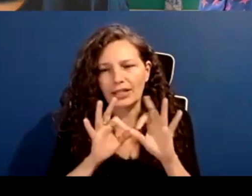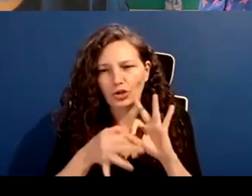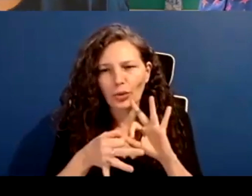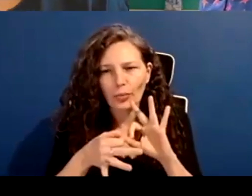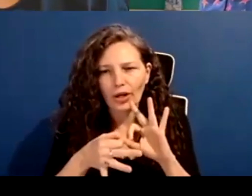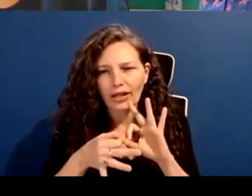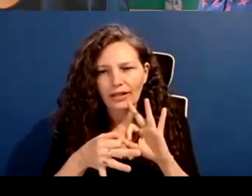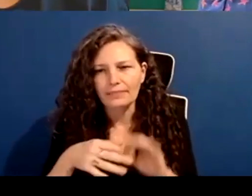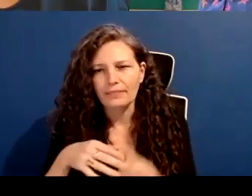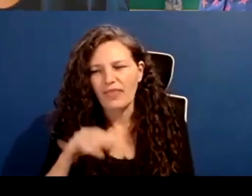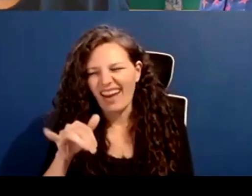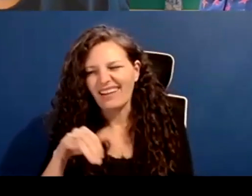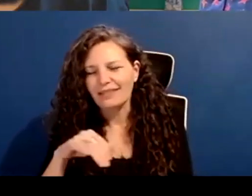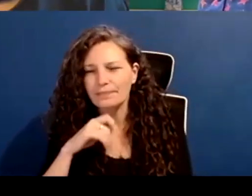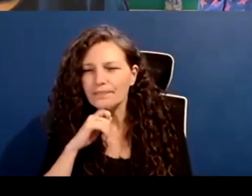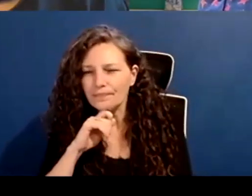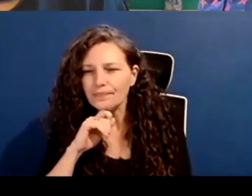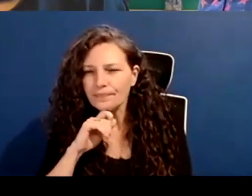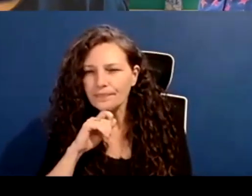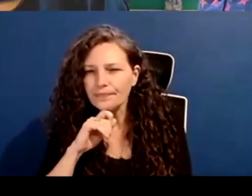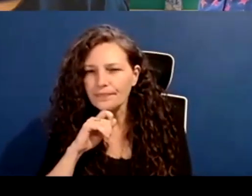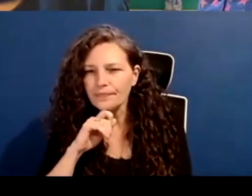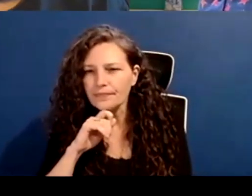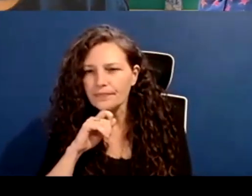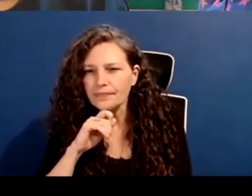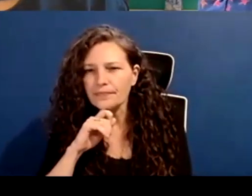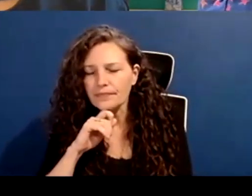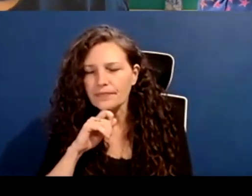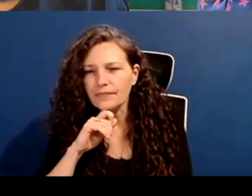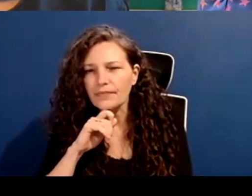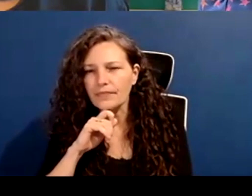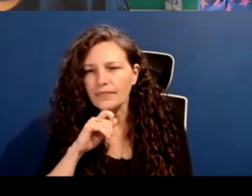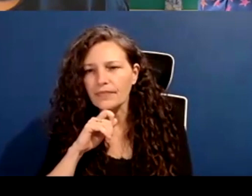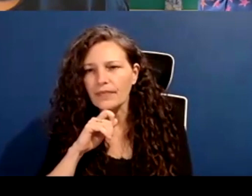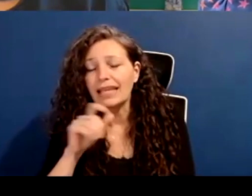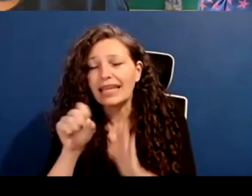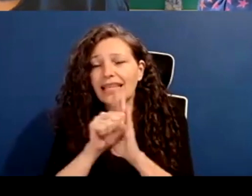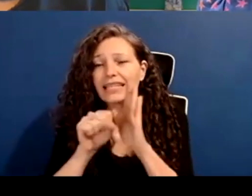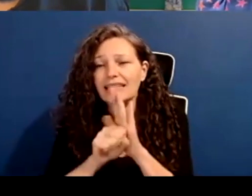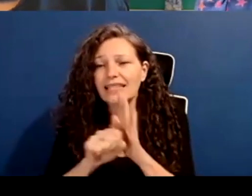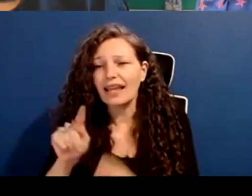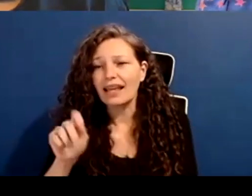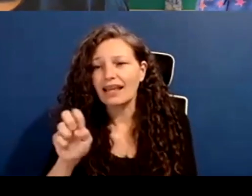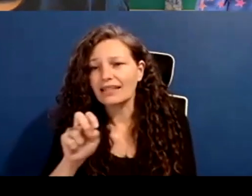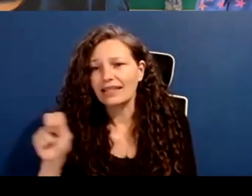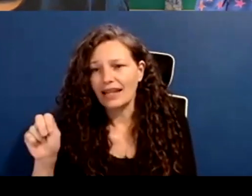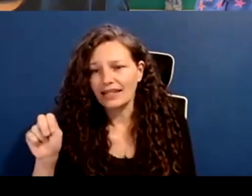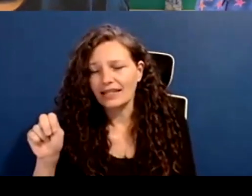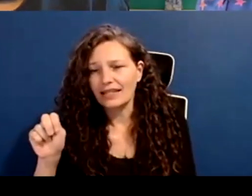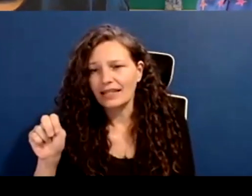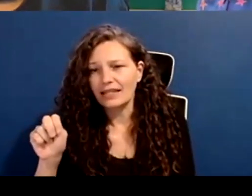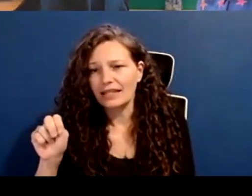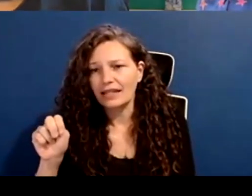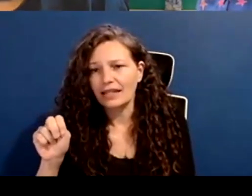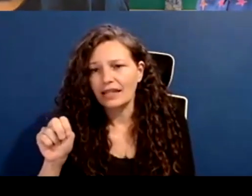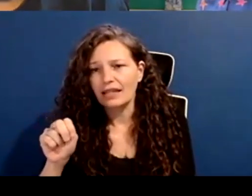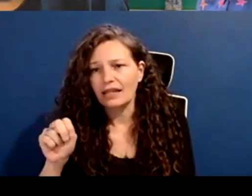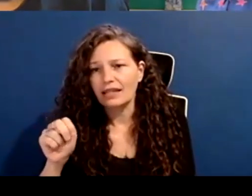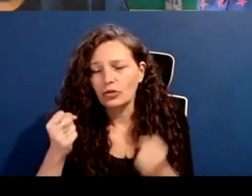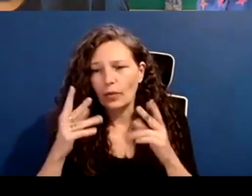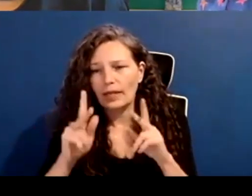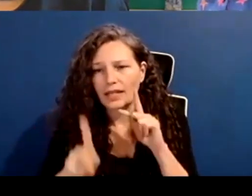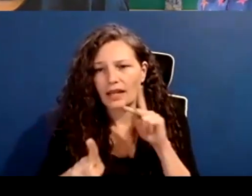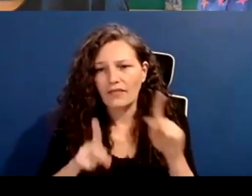and I don't have anyone to help me. And you tend to see minority populations being scolded as